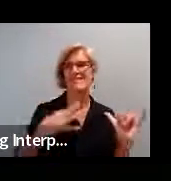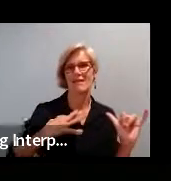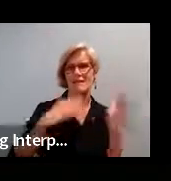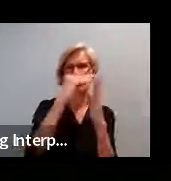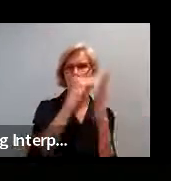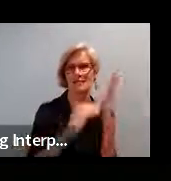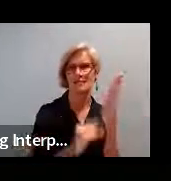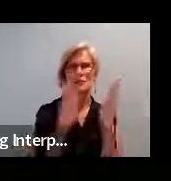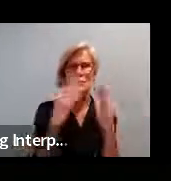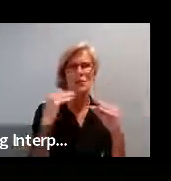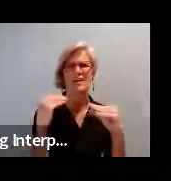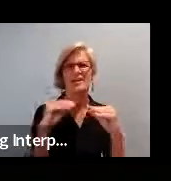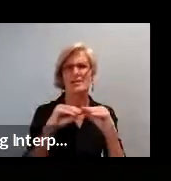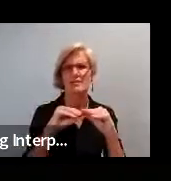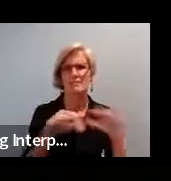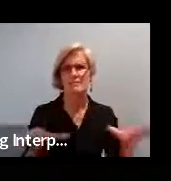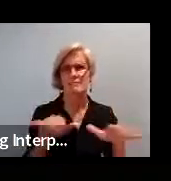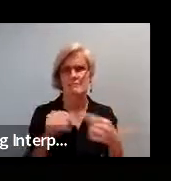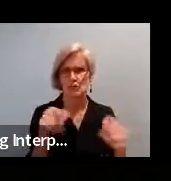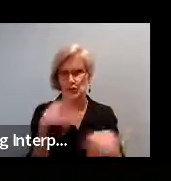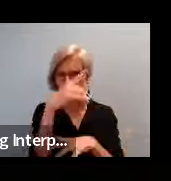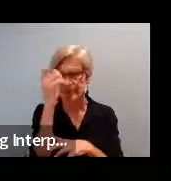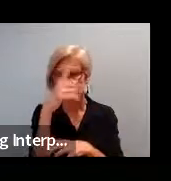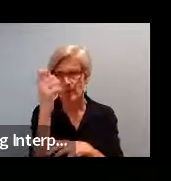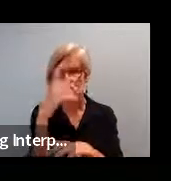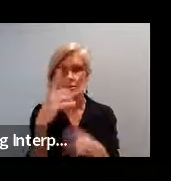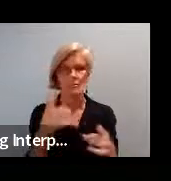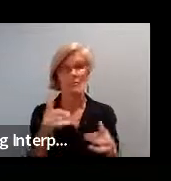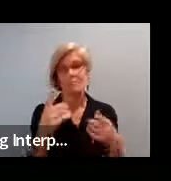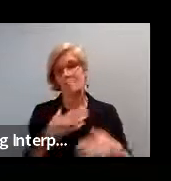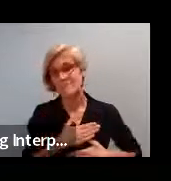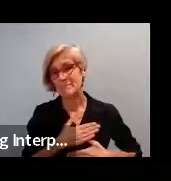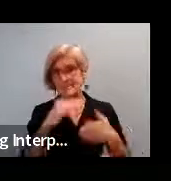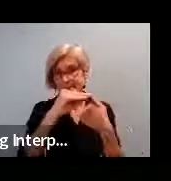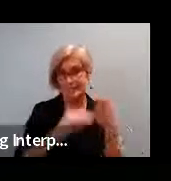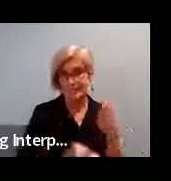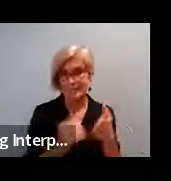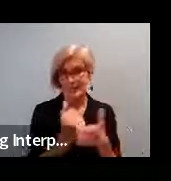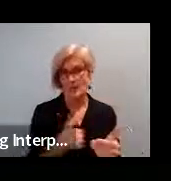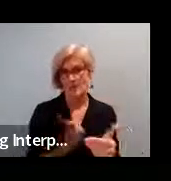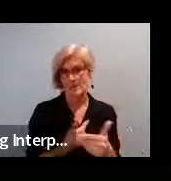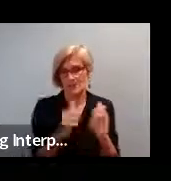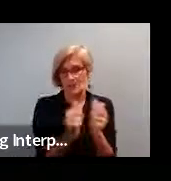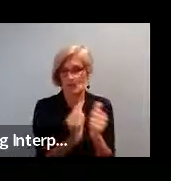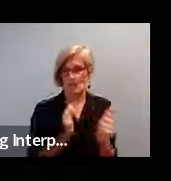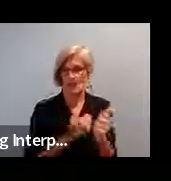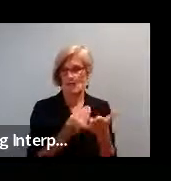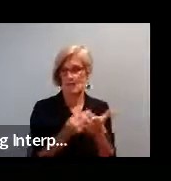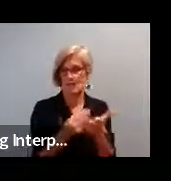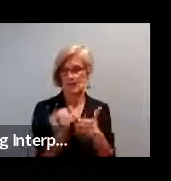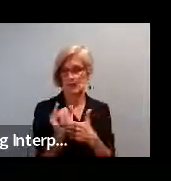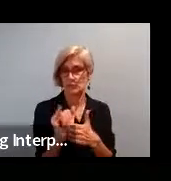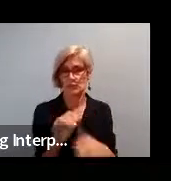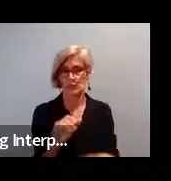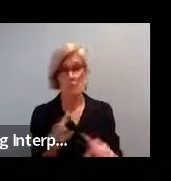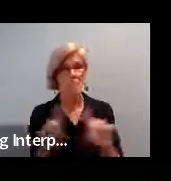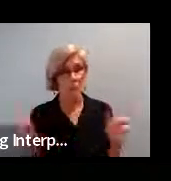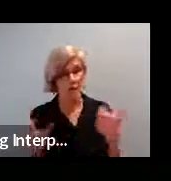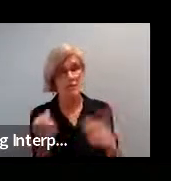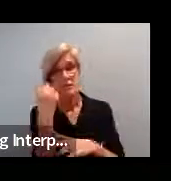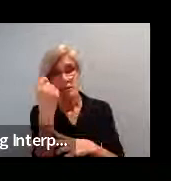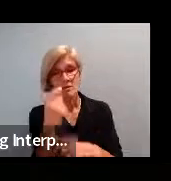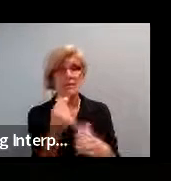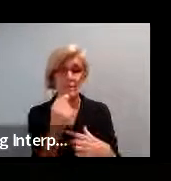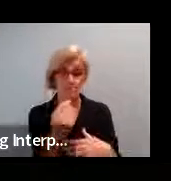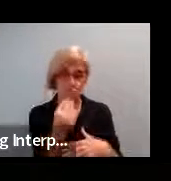summer via their school Mint accounts, because it just helps the school as well financially. And the next